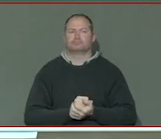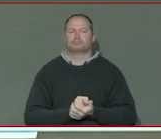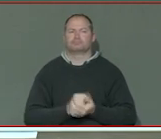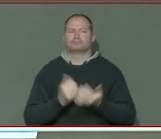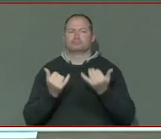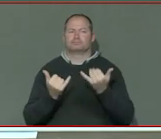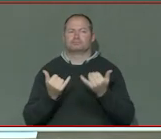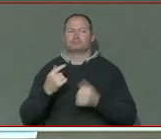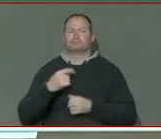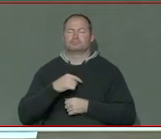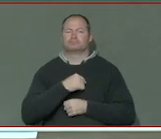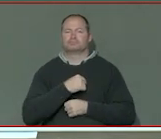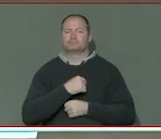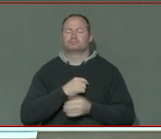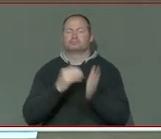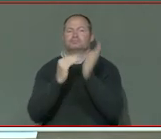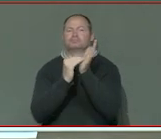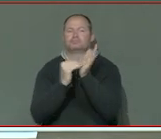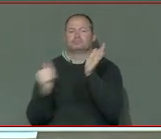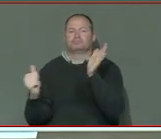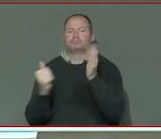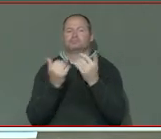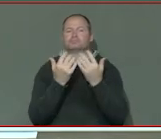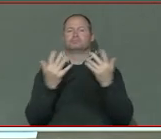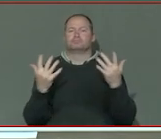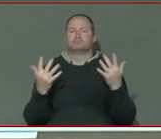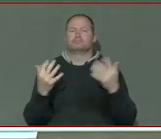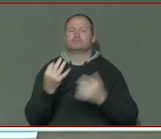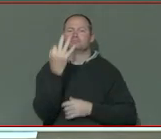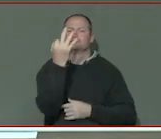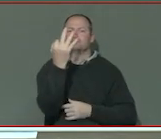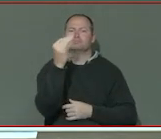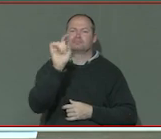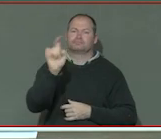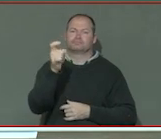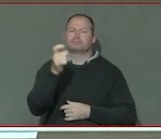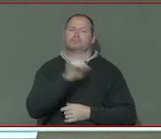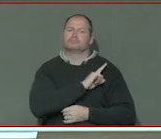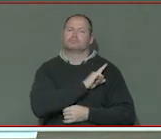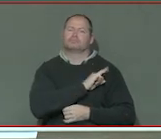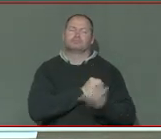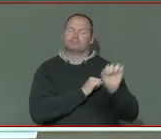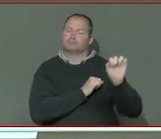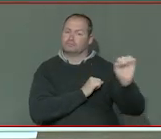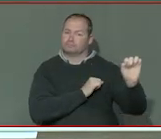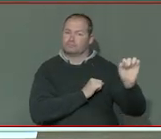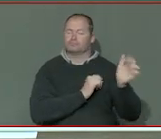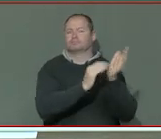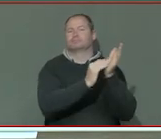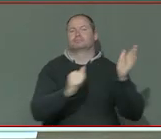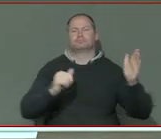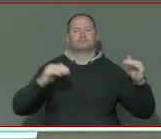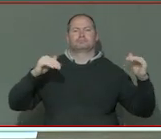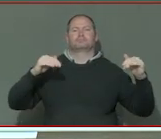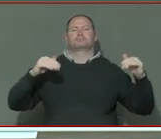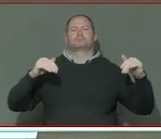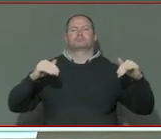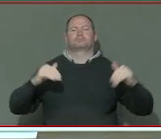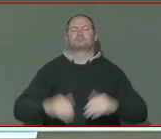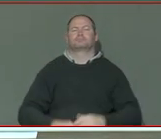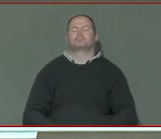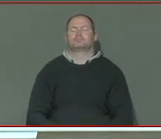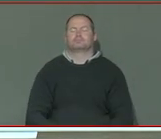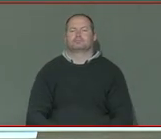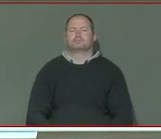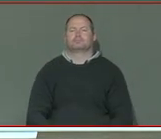must subtract 3,000 Rand because they didn't subtract the, I just want to do this,